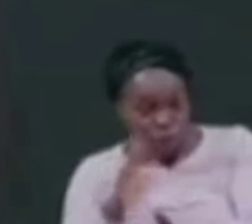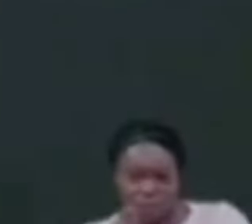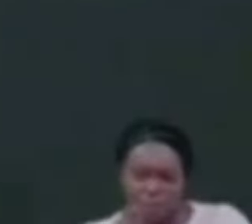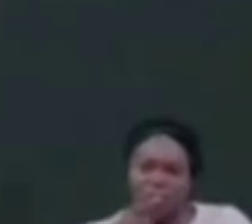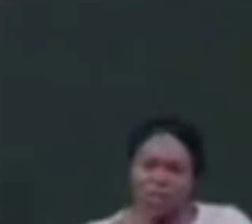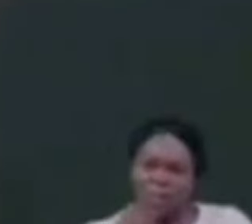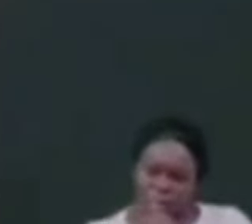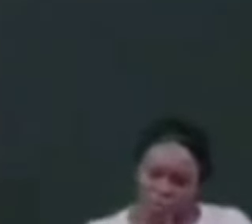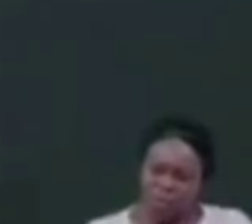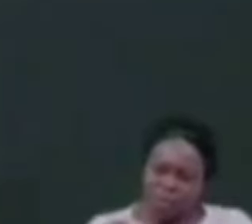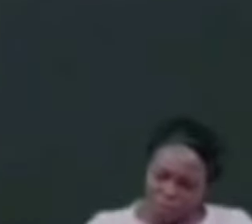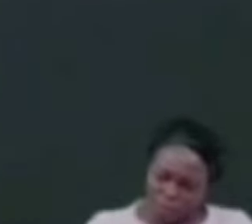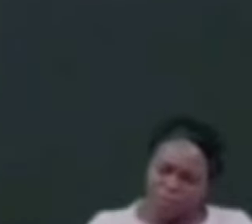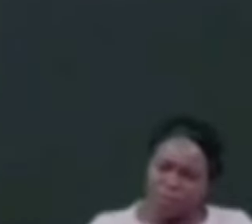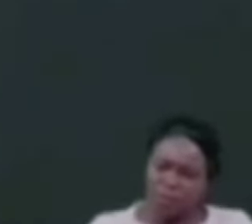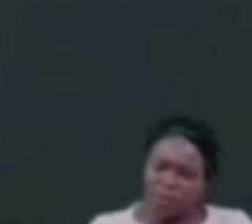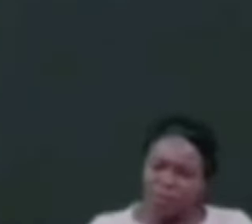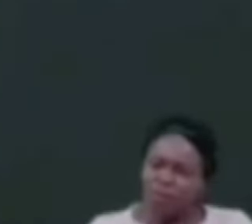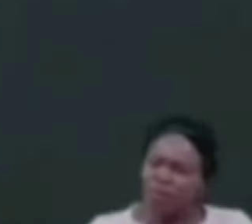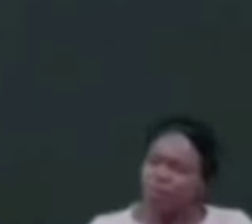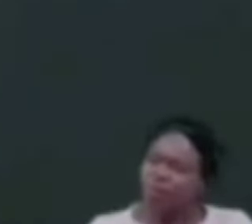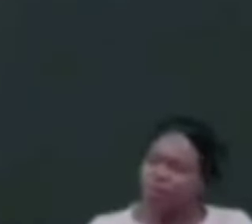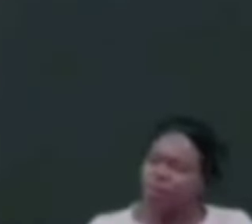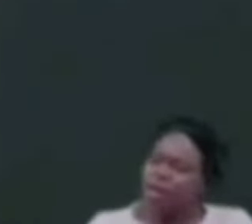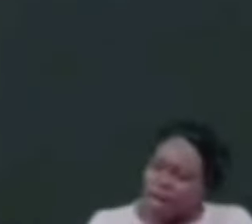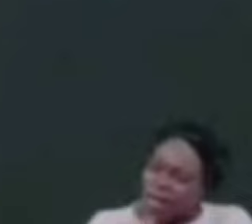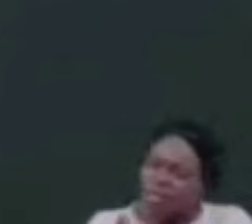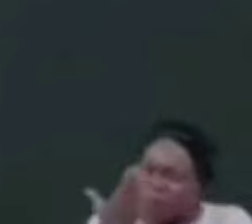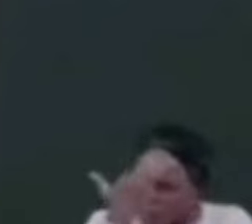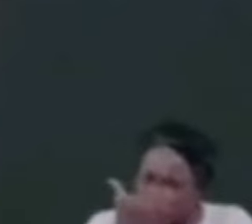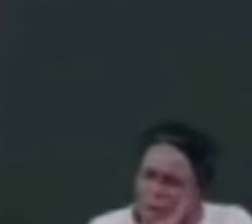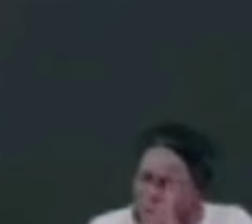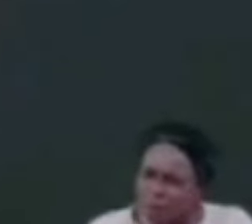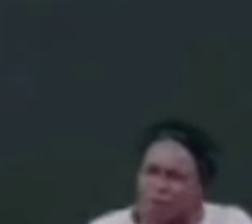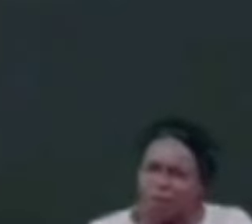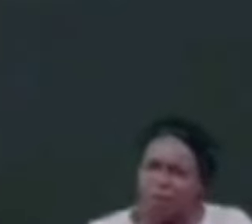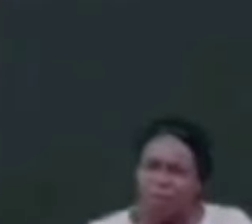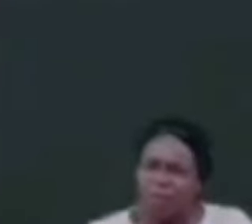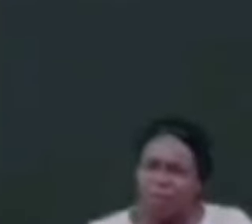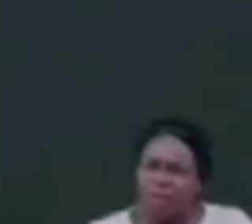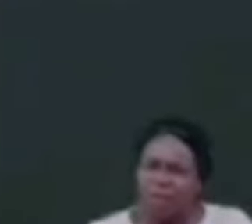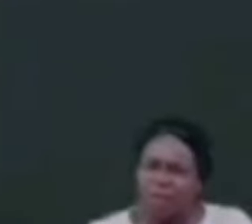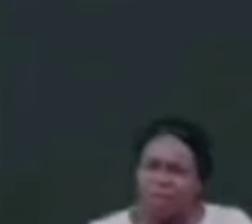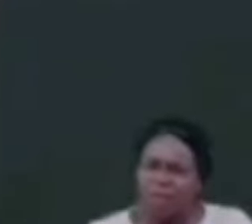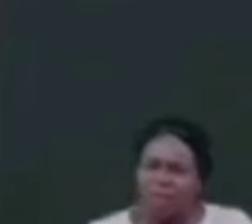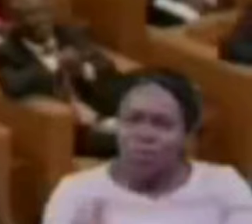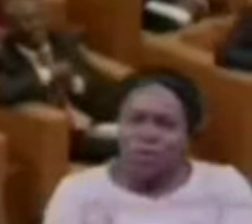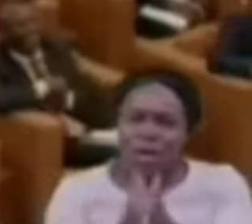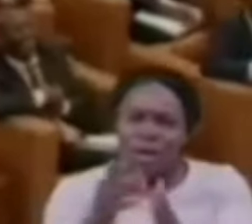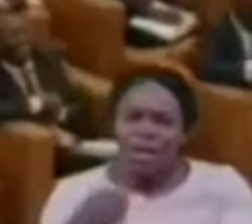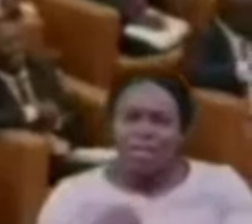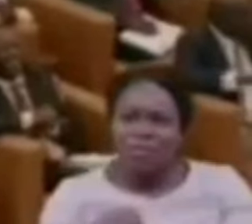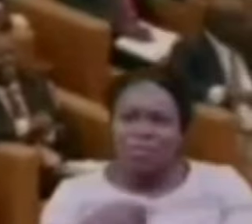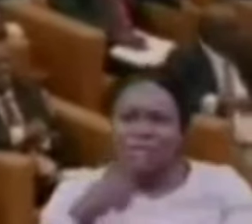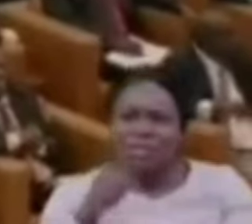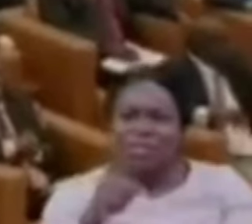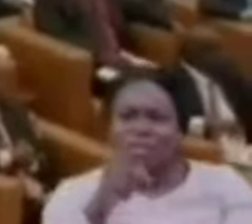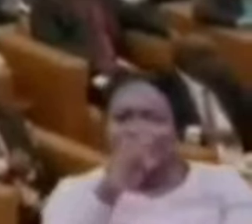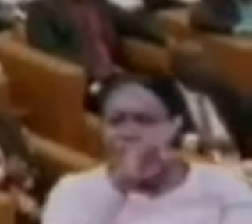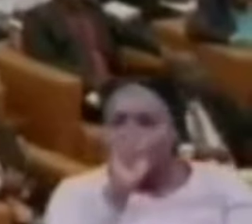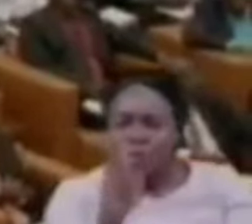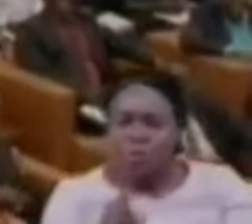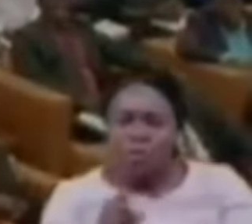yes. They said, why? I said, why are you asking me such a question? Oh, they